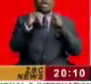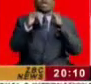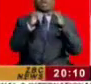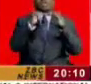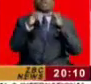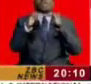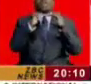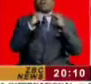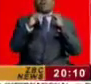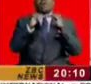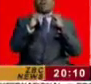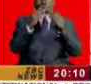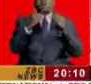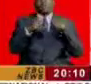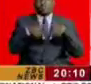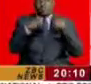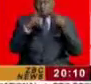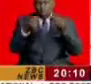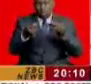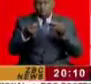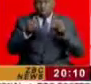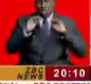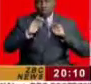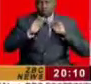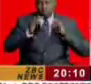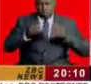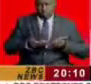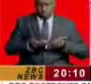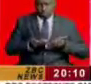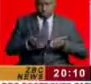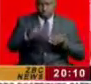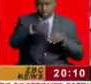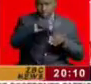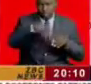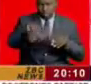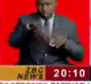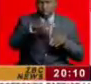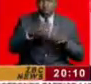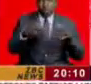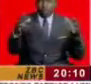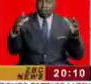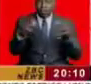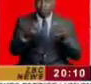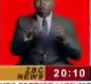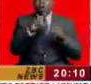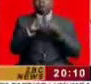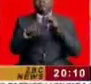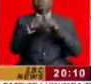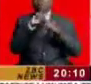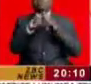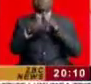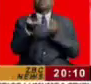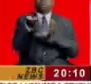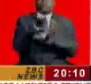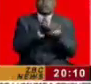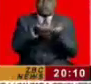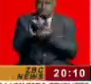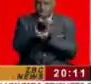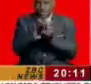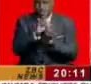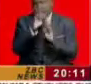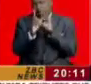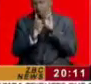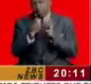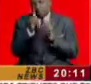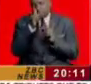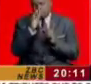women in key decision-making positions across the sectors, so in politics, in the economy, in social